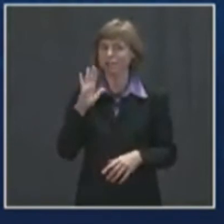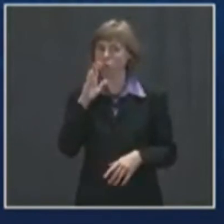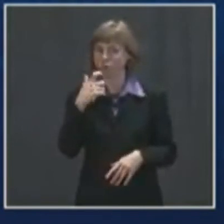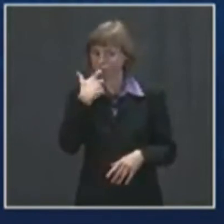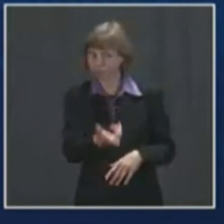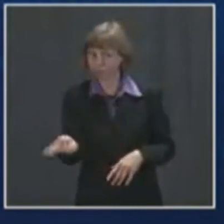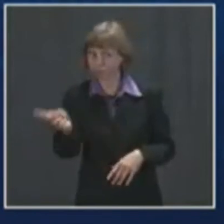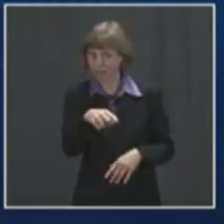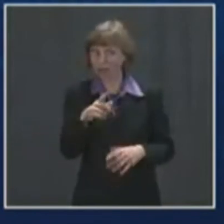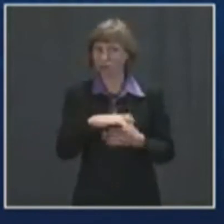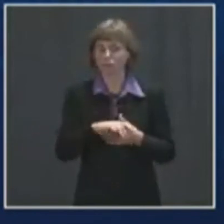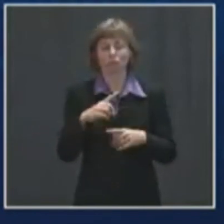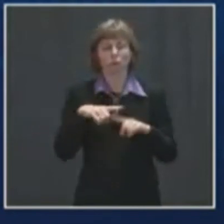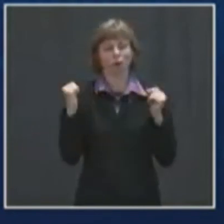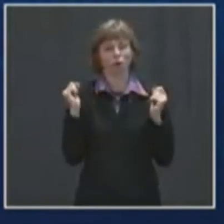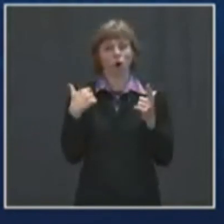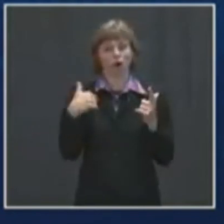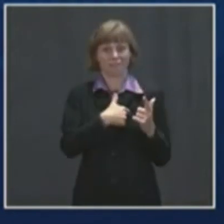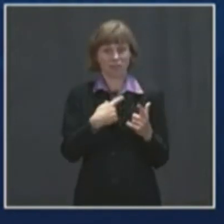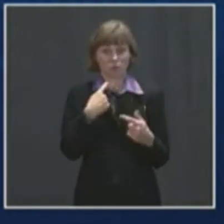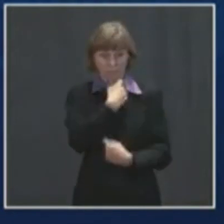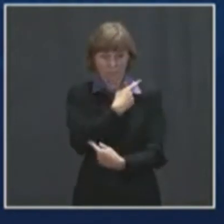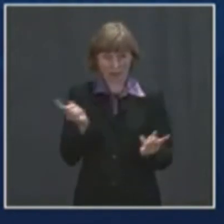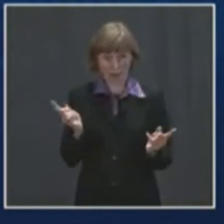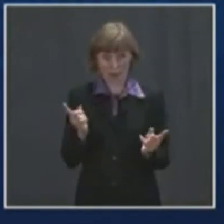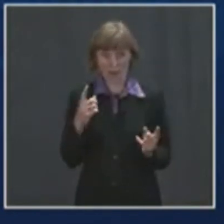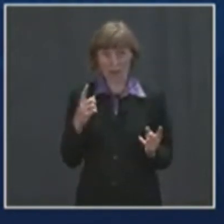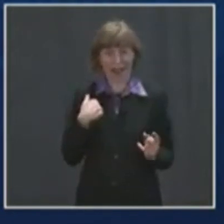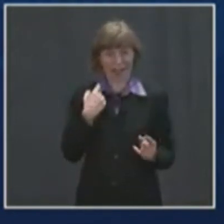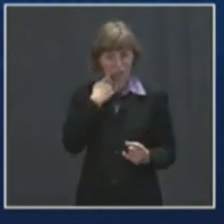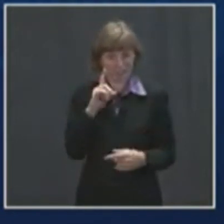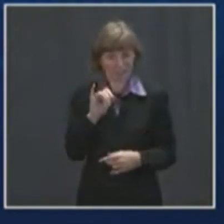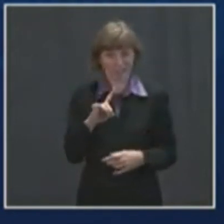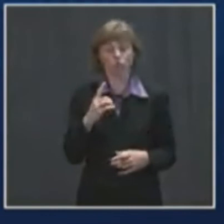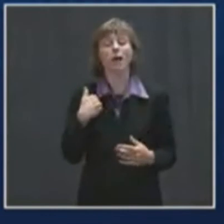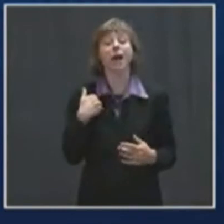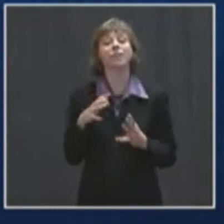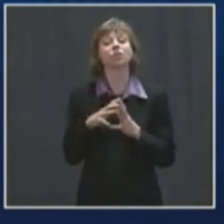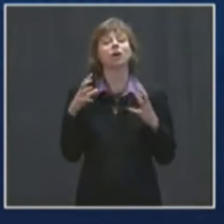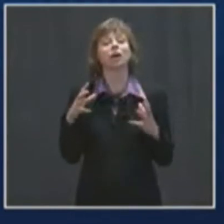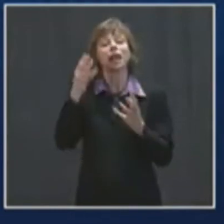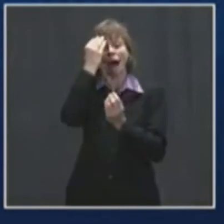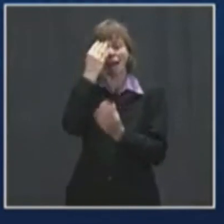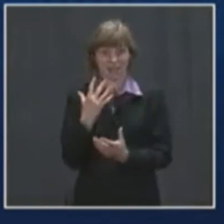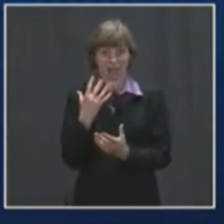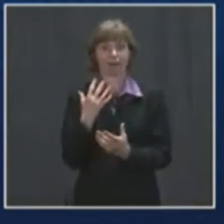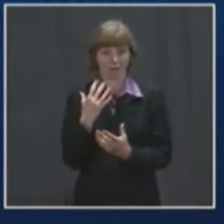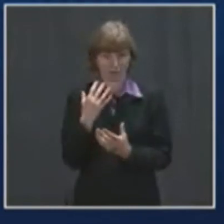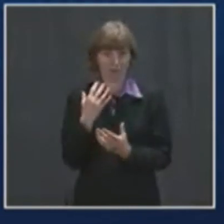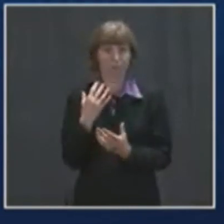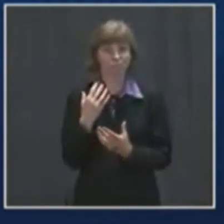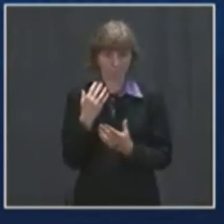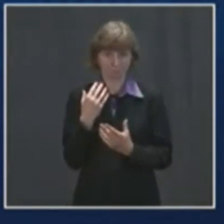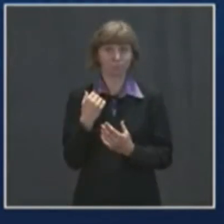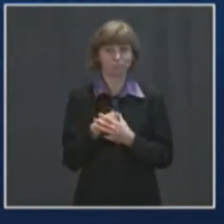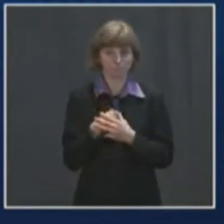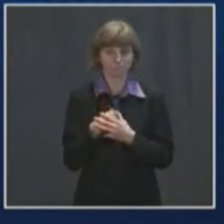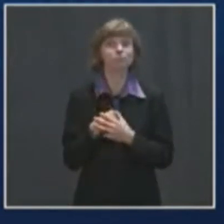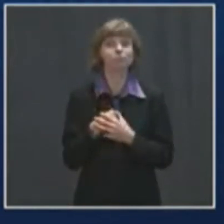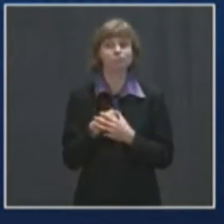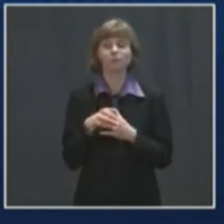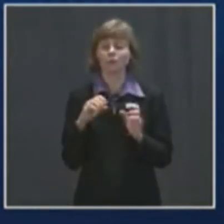all conveying, and what I just did a few minutes ago, is convey that there's a lot of data that shows that it is, of course, we're looking at vaccines.